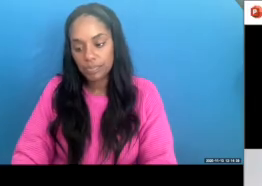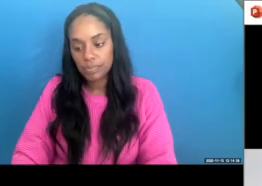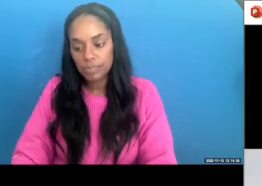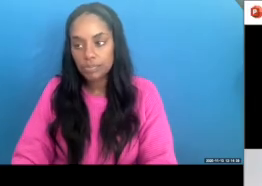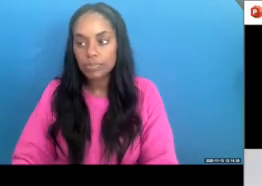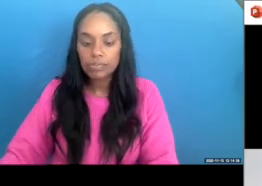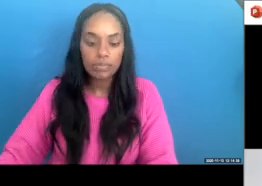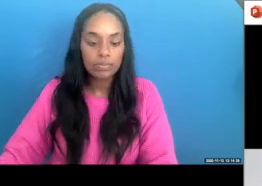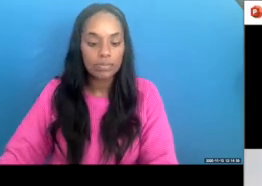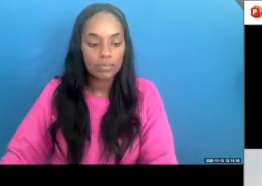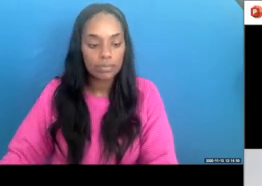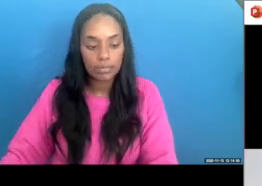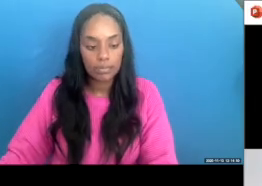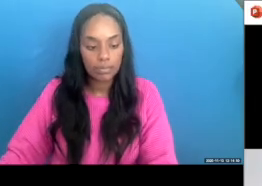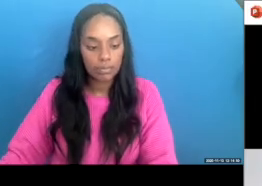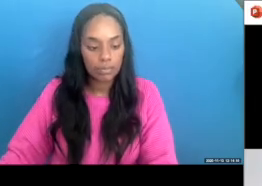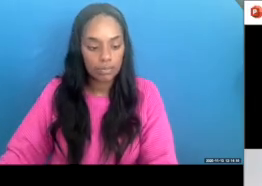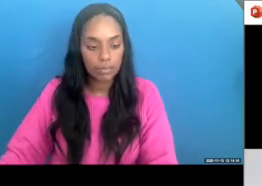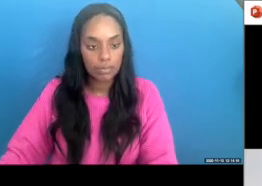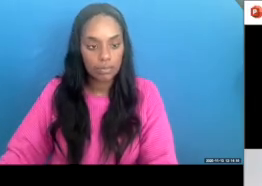and have a great rest of your day.